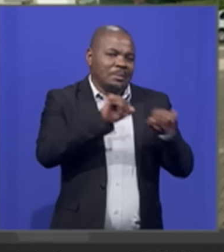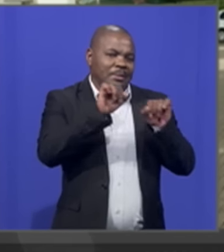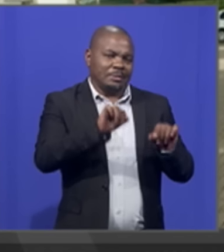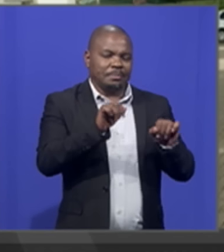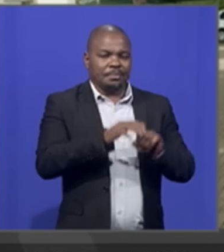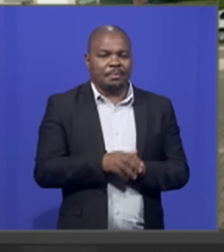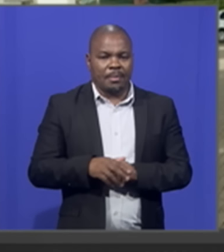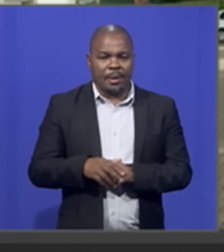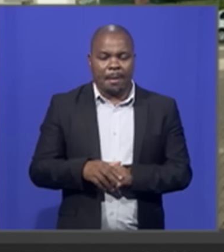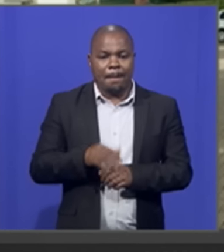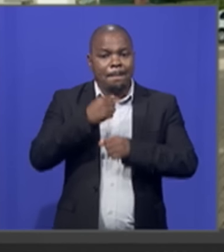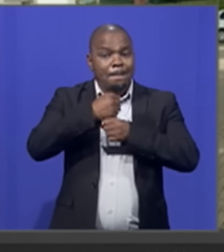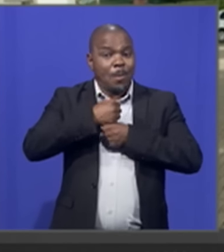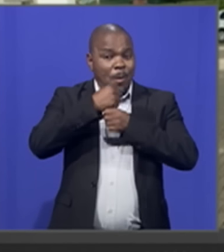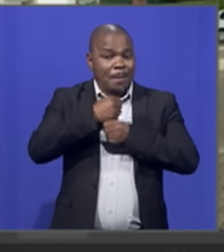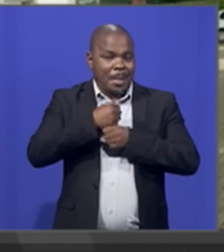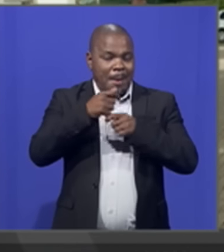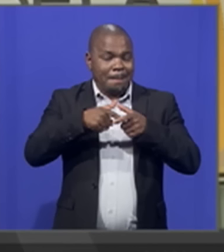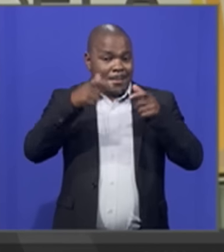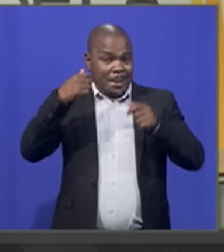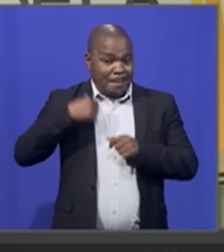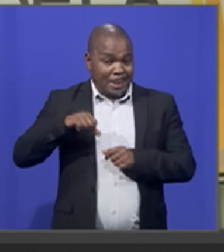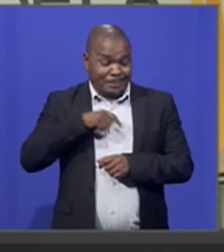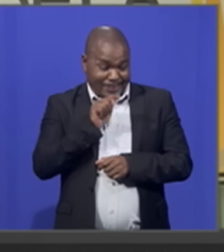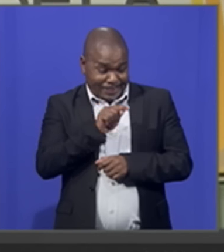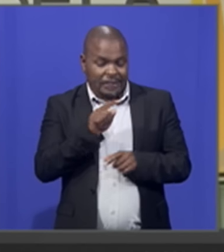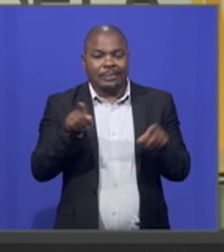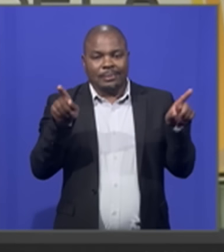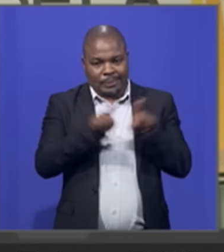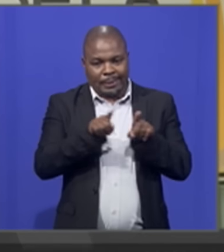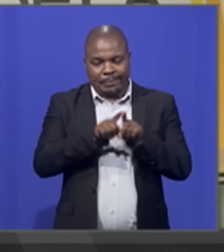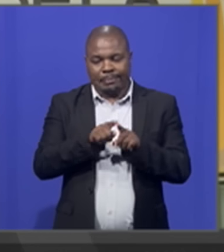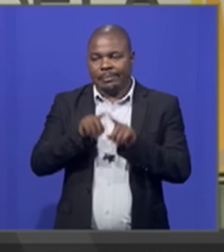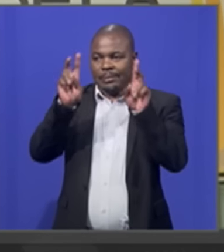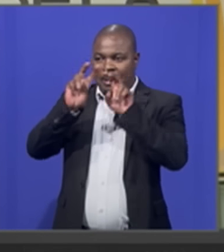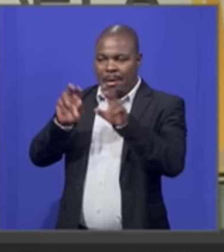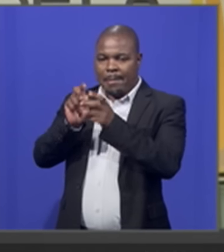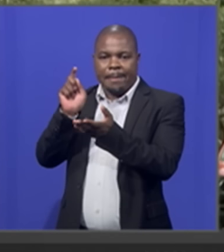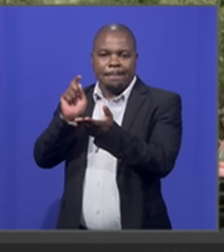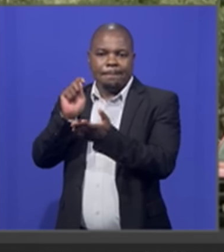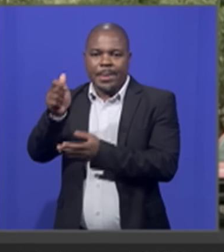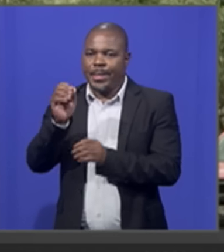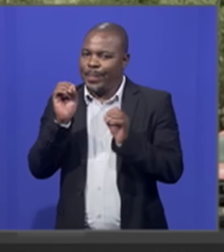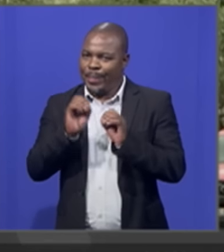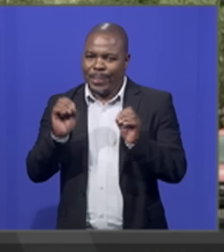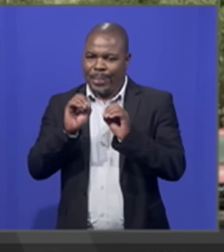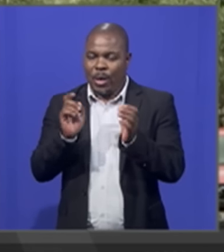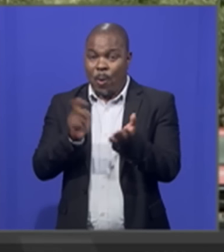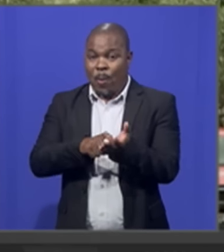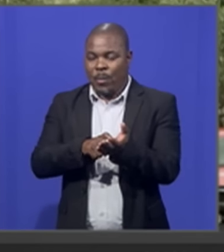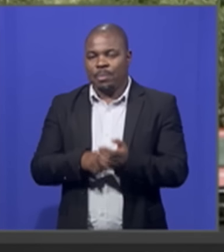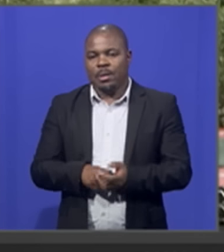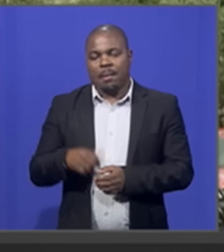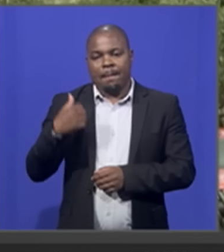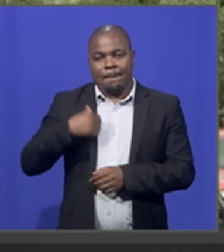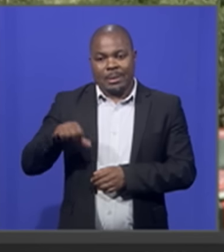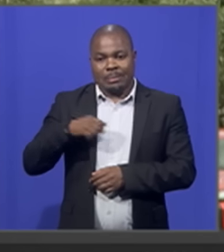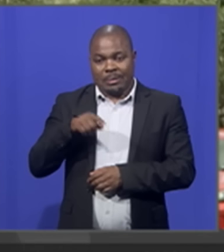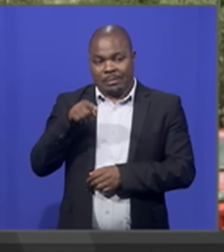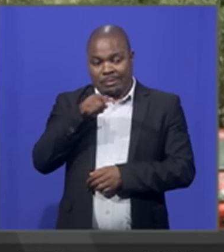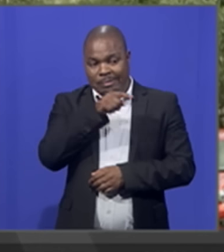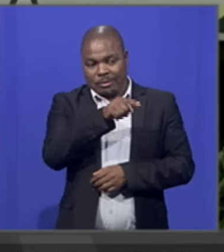wa toropokgolo ya Mbombela ke o mongwe mebasepala yeo e kolotago Eskom. Le ge go le bjalo, masepala o beile go lenaneo